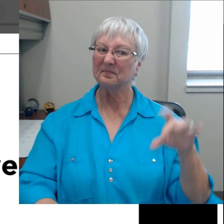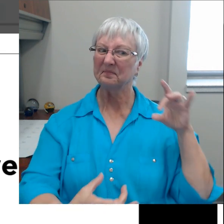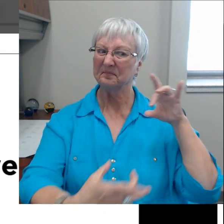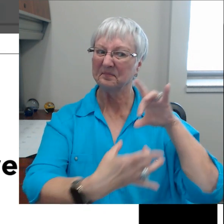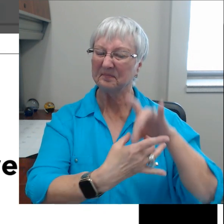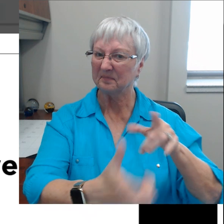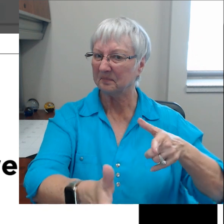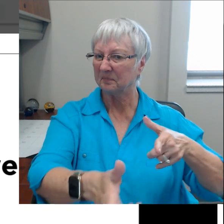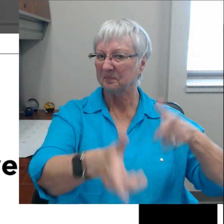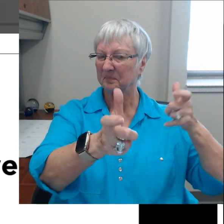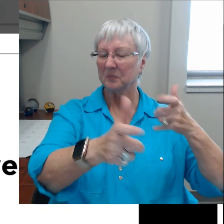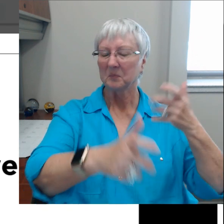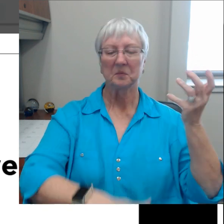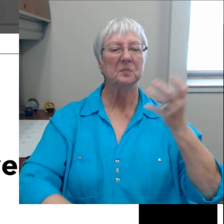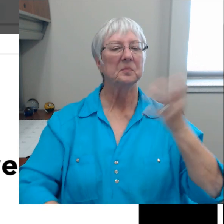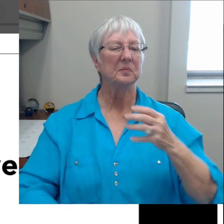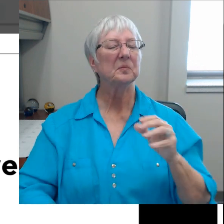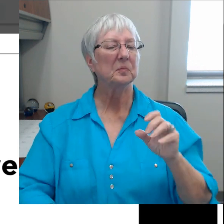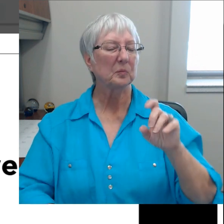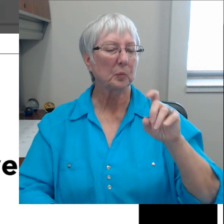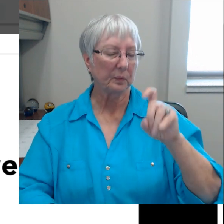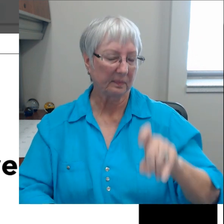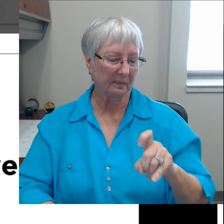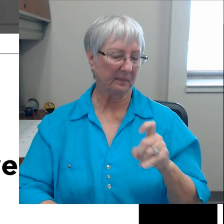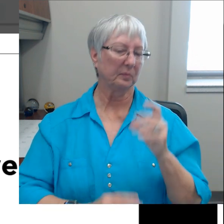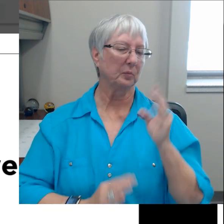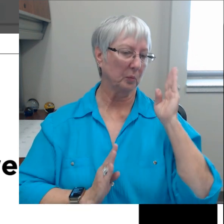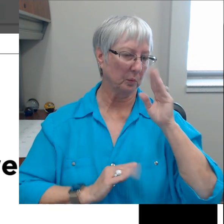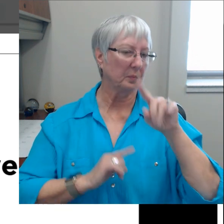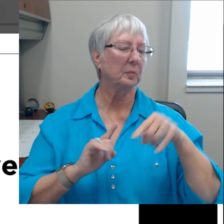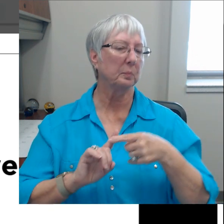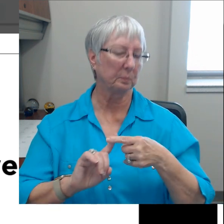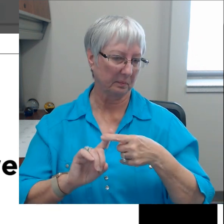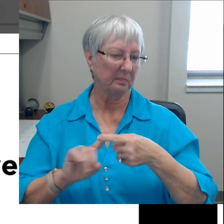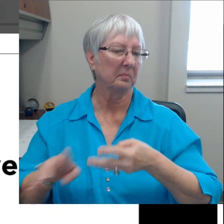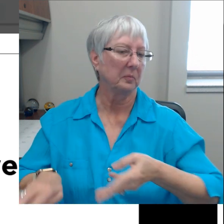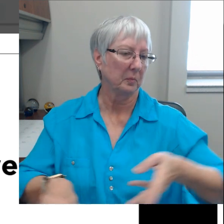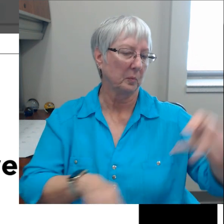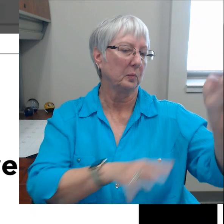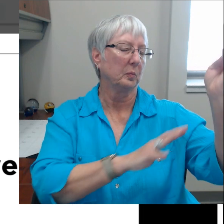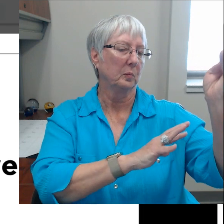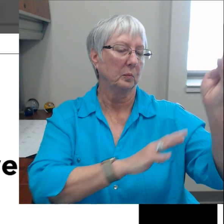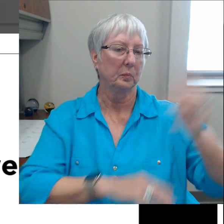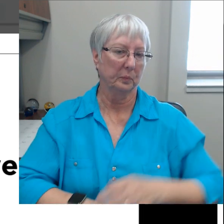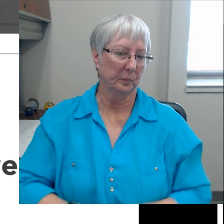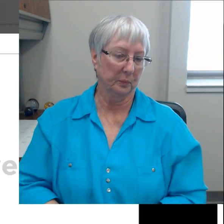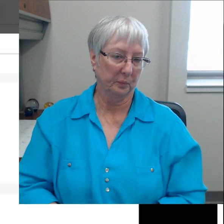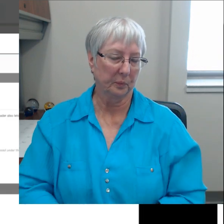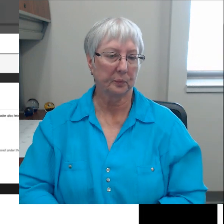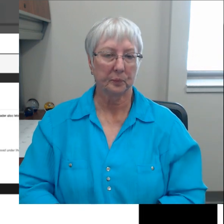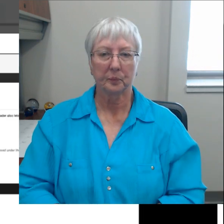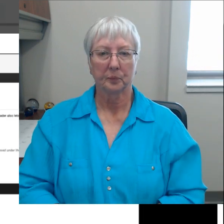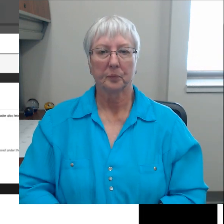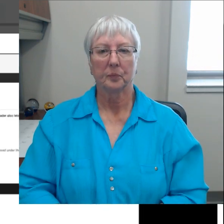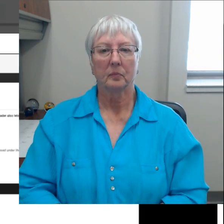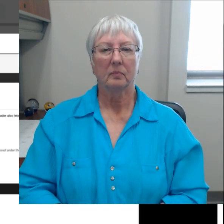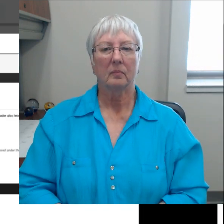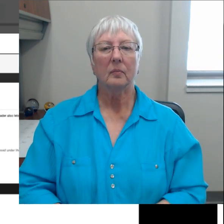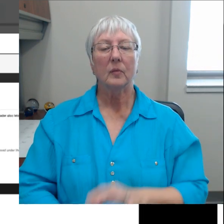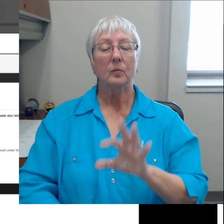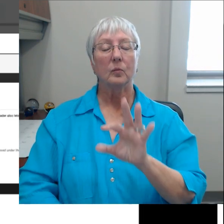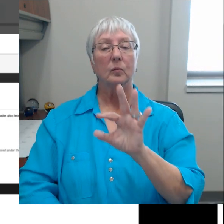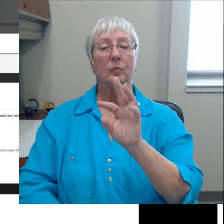the realities of web font loading. Our web fonts can't be used until they load, and we can't be certain how long that will take. So that's where Web